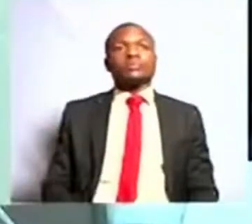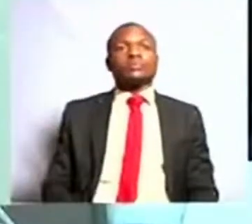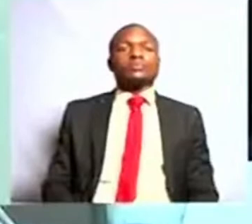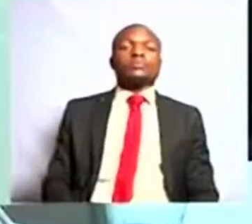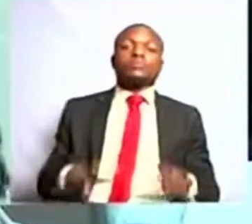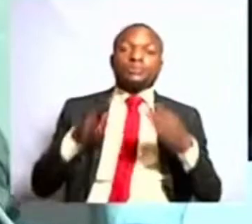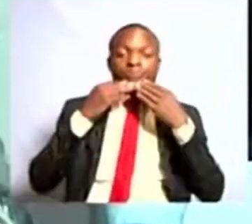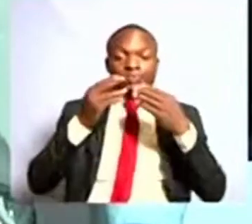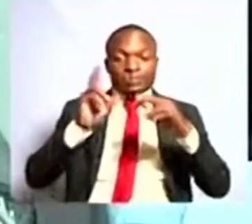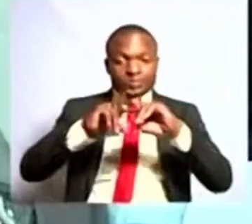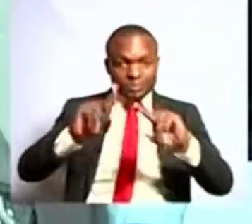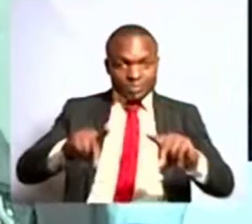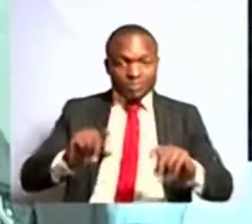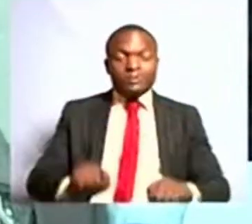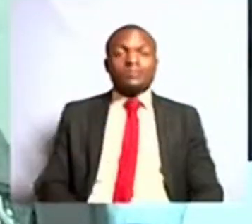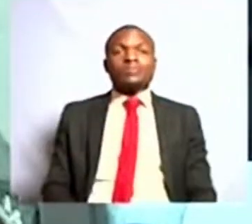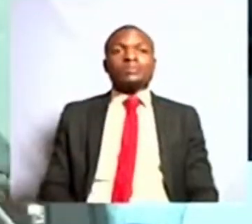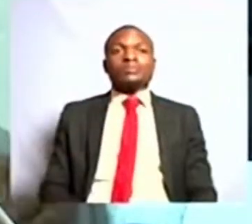Thank you very much, Chair.